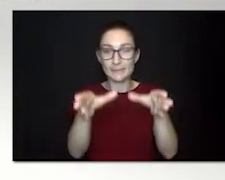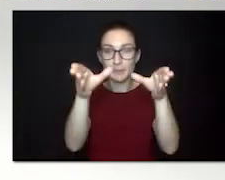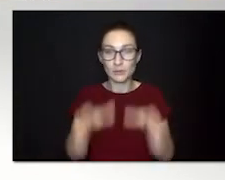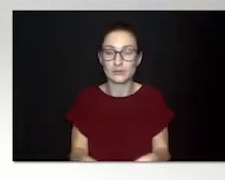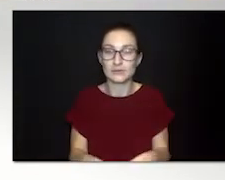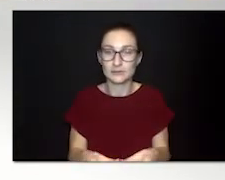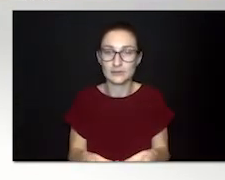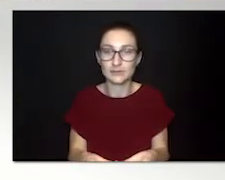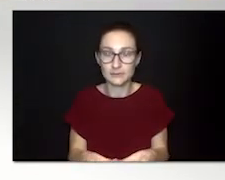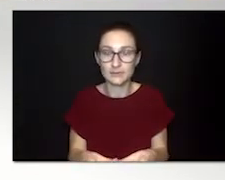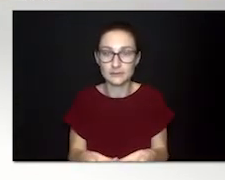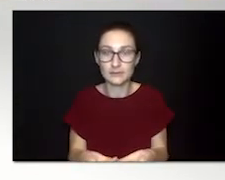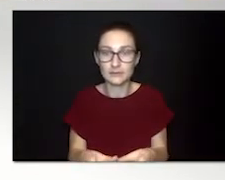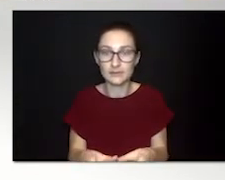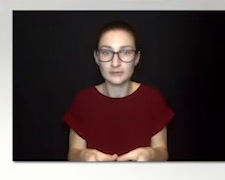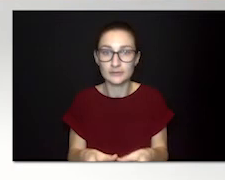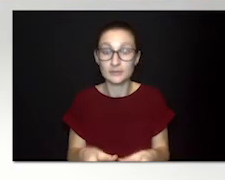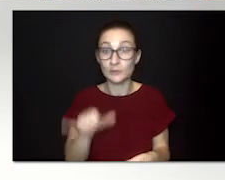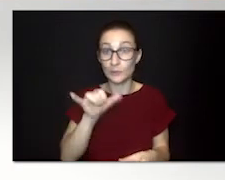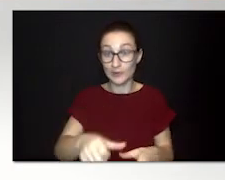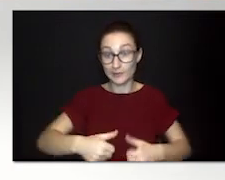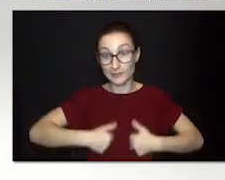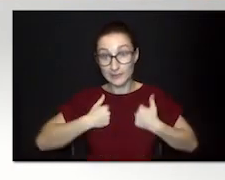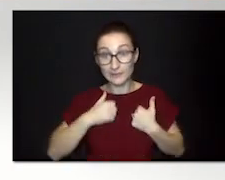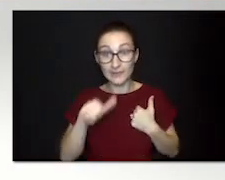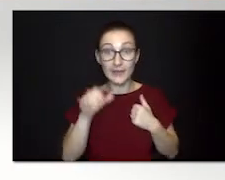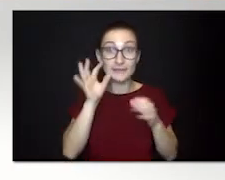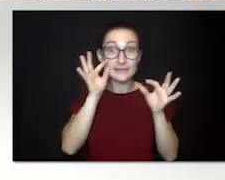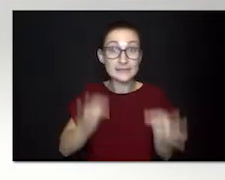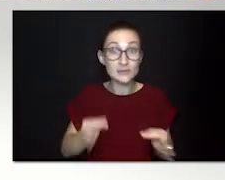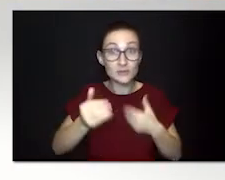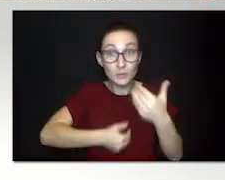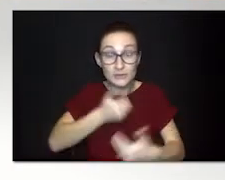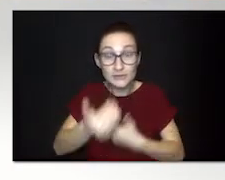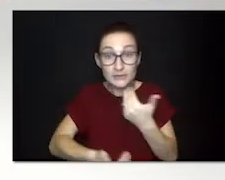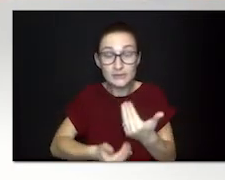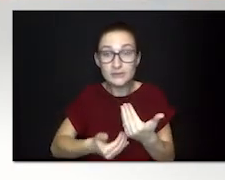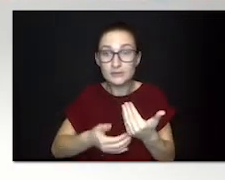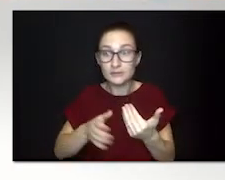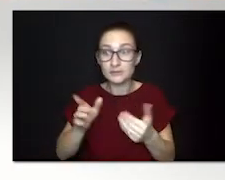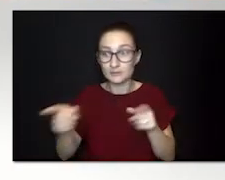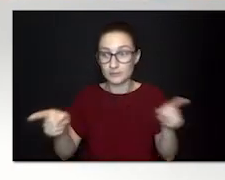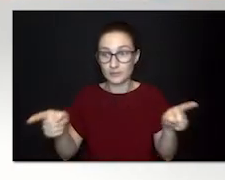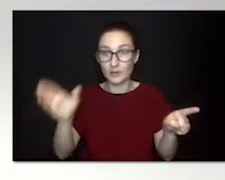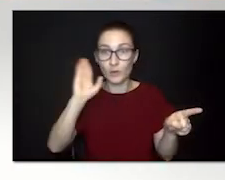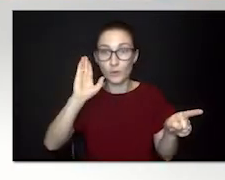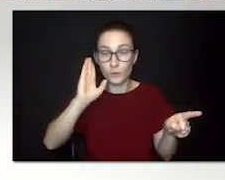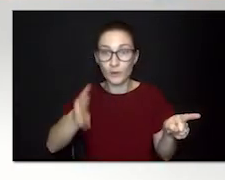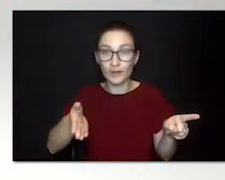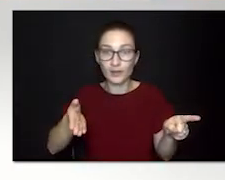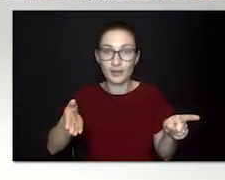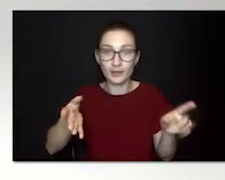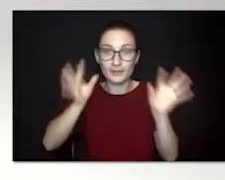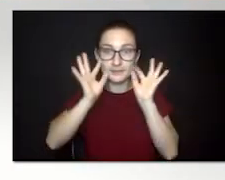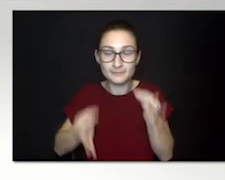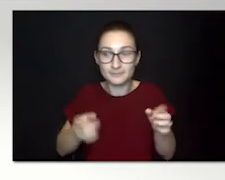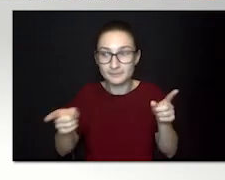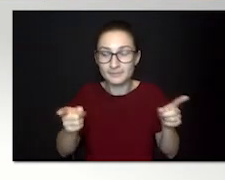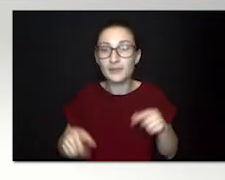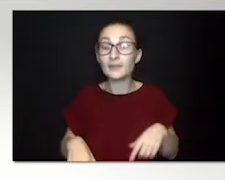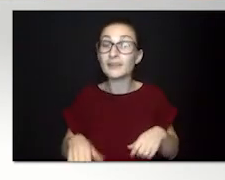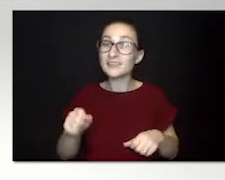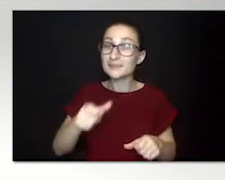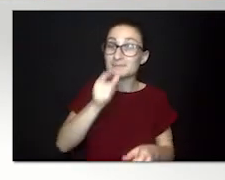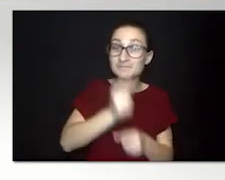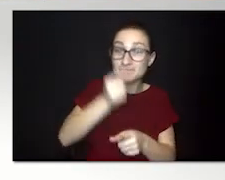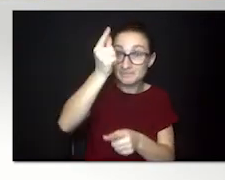of different things. They both still are involved in the life and the decision-making process. So that's always good. It's siblings, so no one feels left